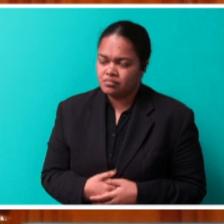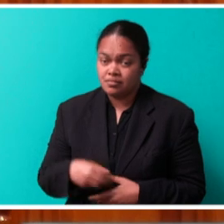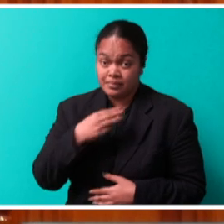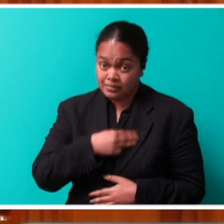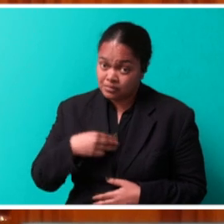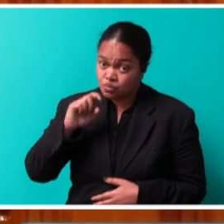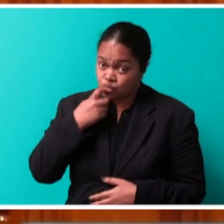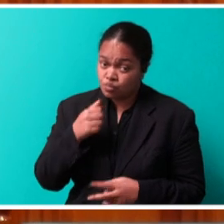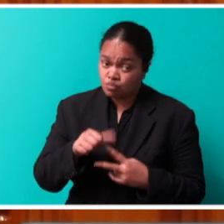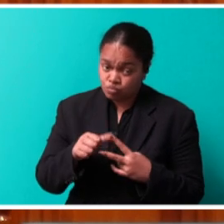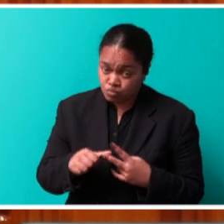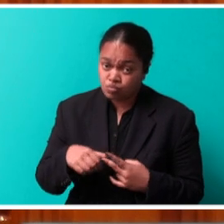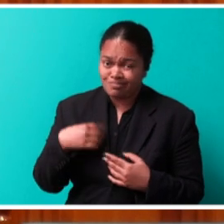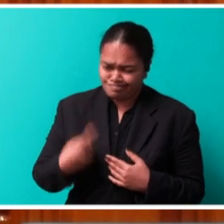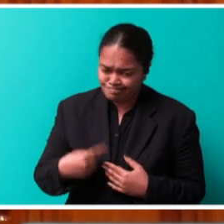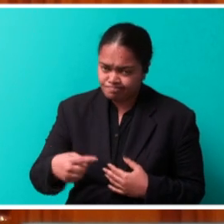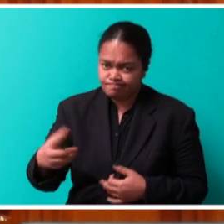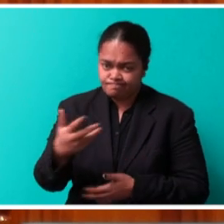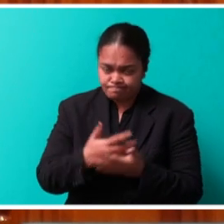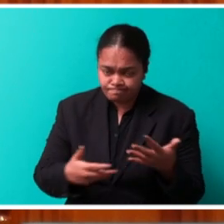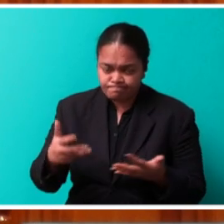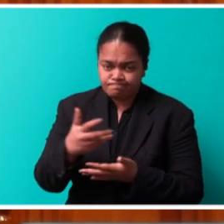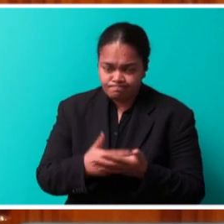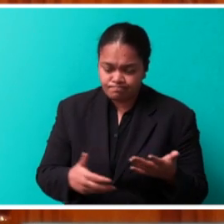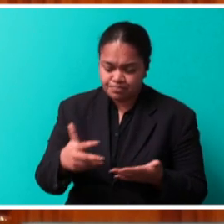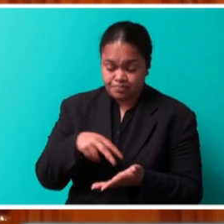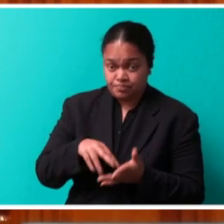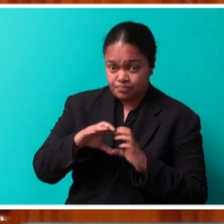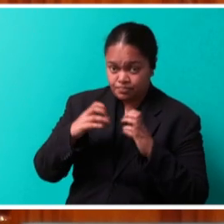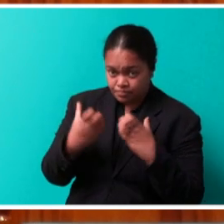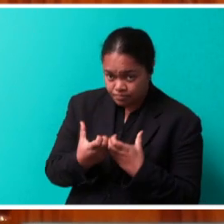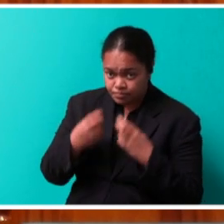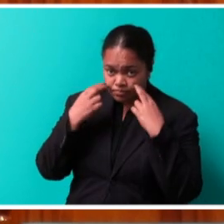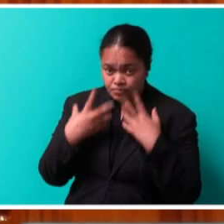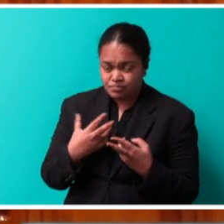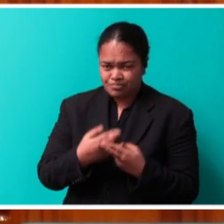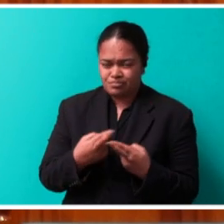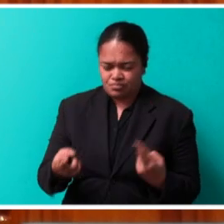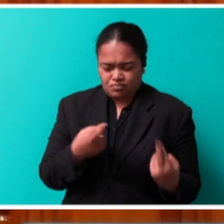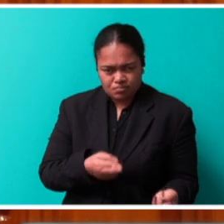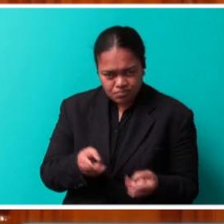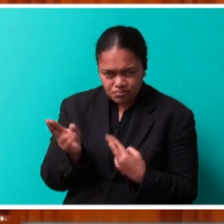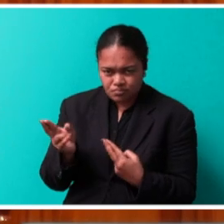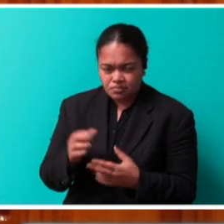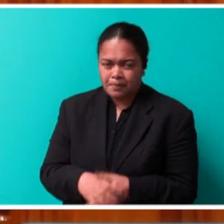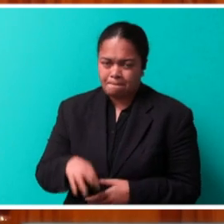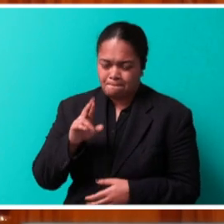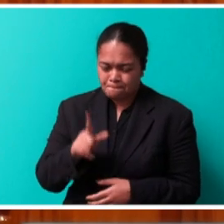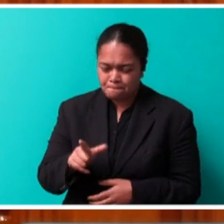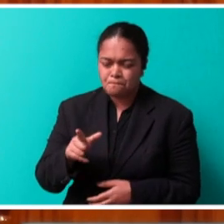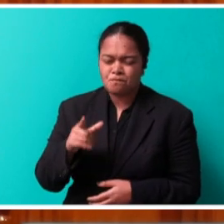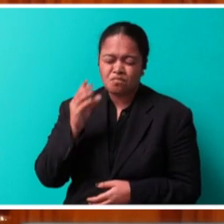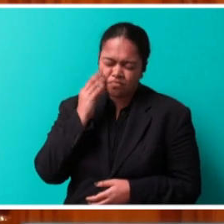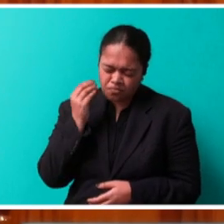will also thoroughly discuss with the Standing Committee of Natural Resources recommendation for the sugar industry, and